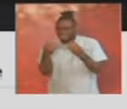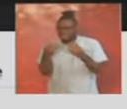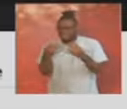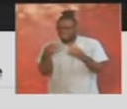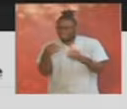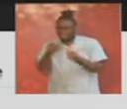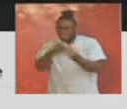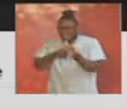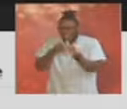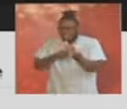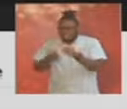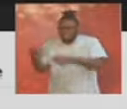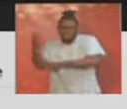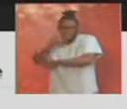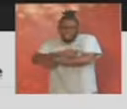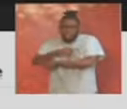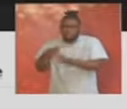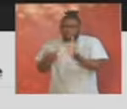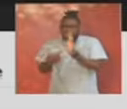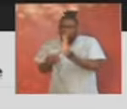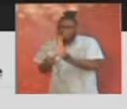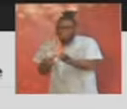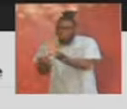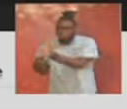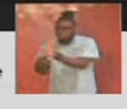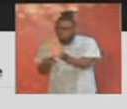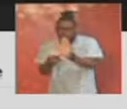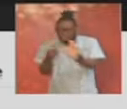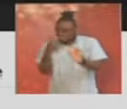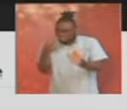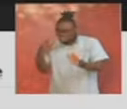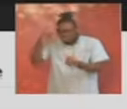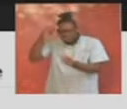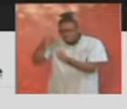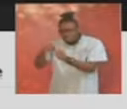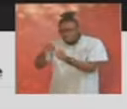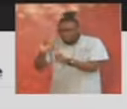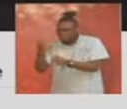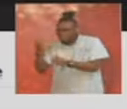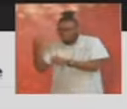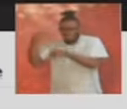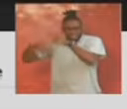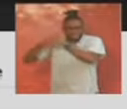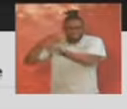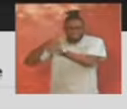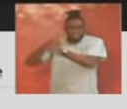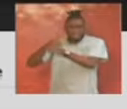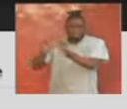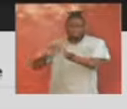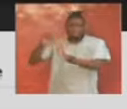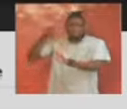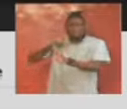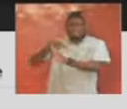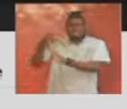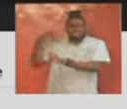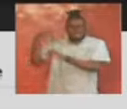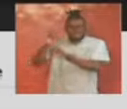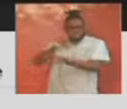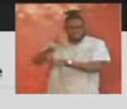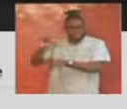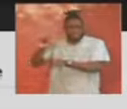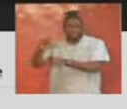basis. Now, I would have mentioned that our first case was actually in March of last year, but from the period of March